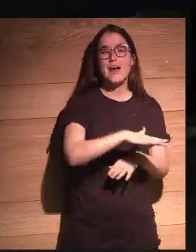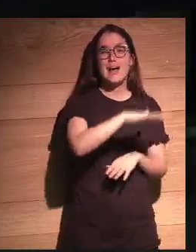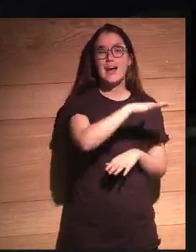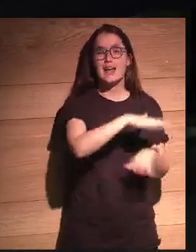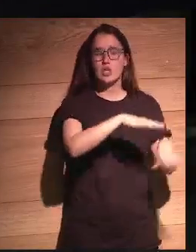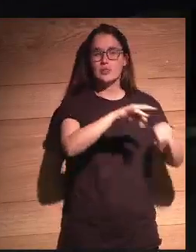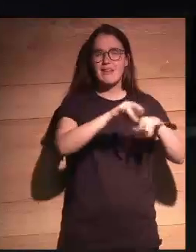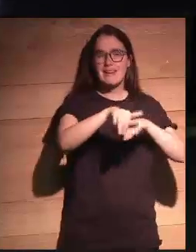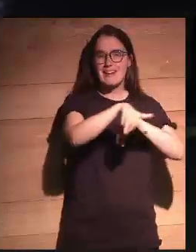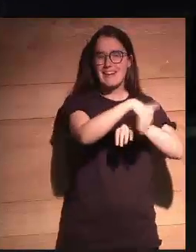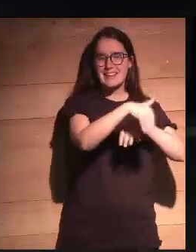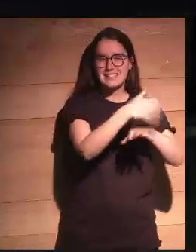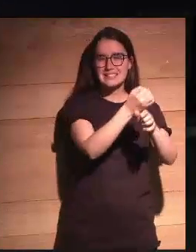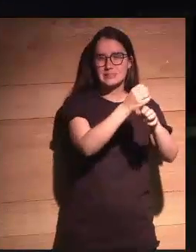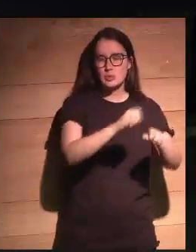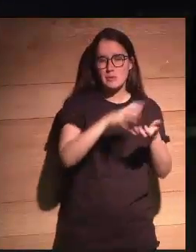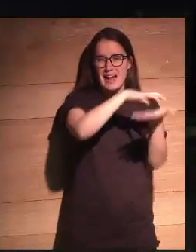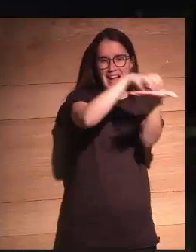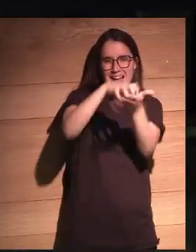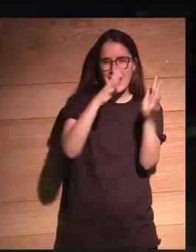in this, En torno a Chavo.